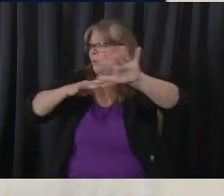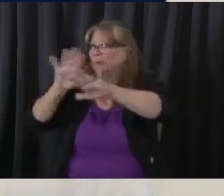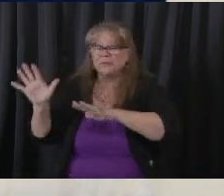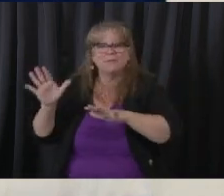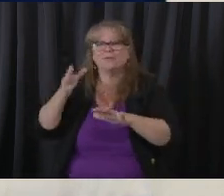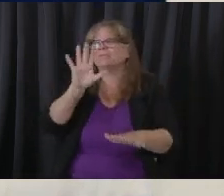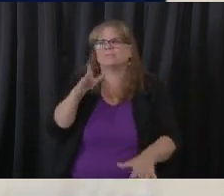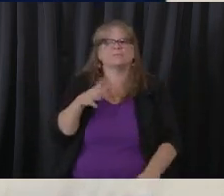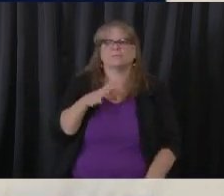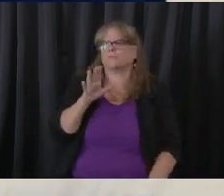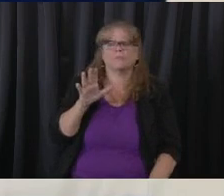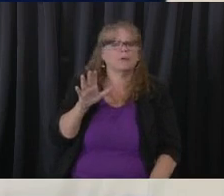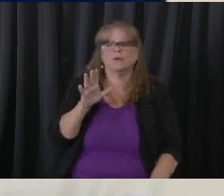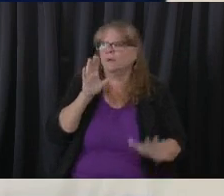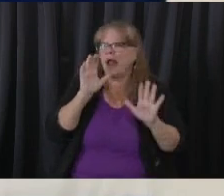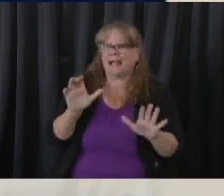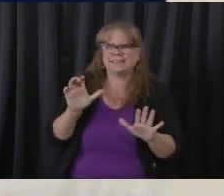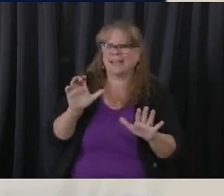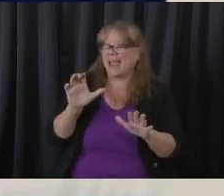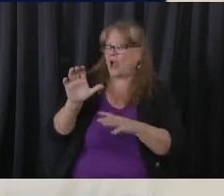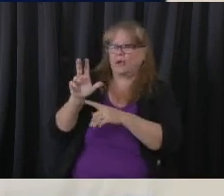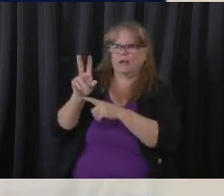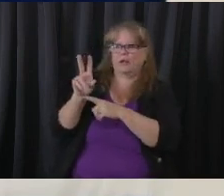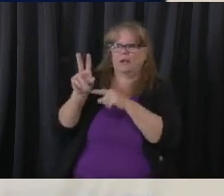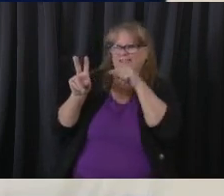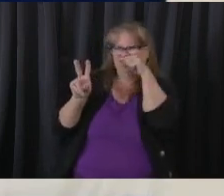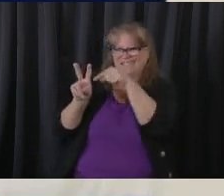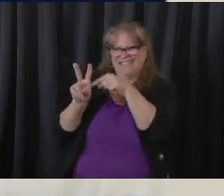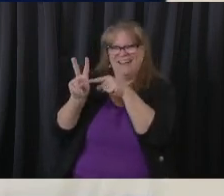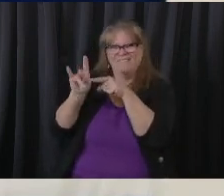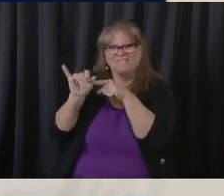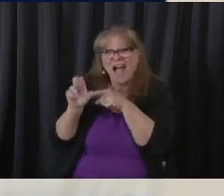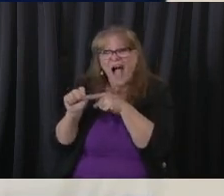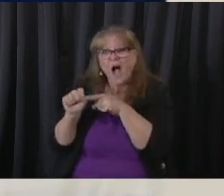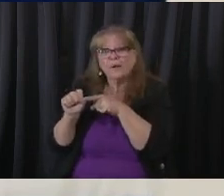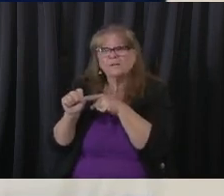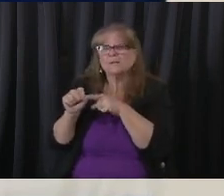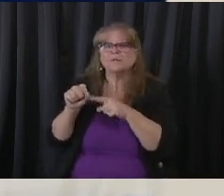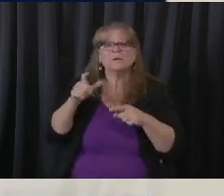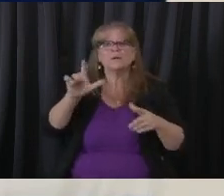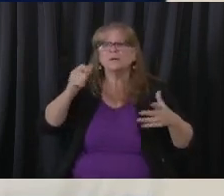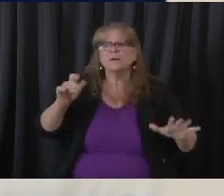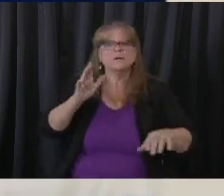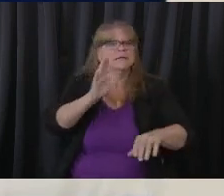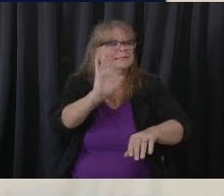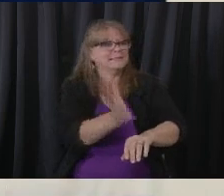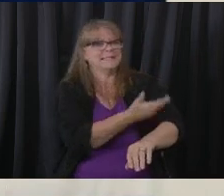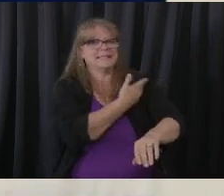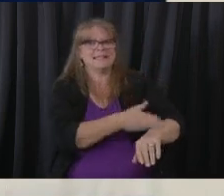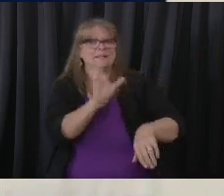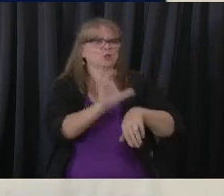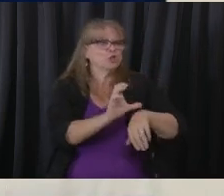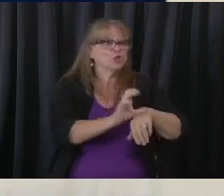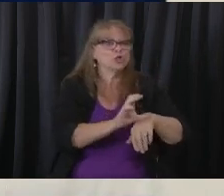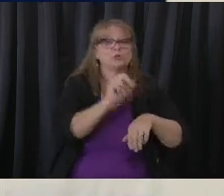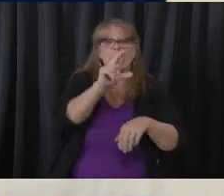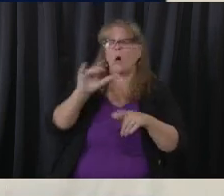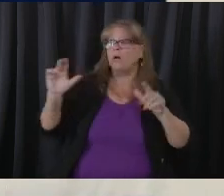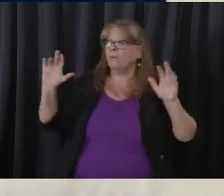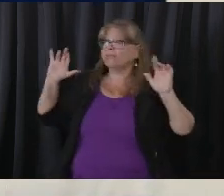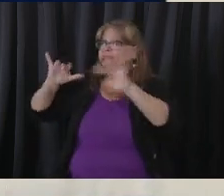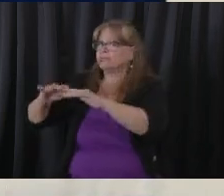you're singing hymns or watching a football game or having a barbecue. If you have 50, 100, 300 people in close proximity